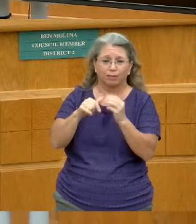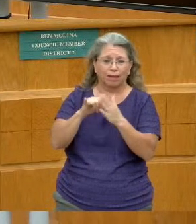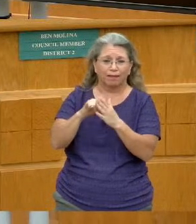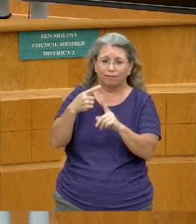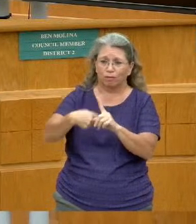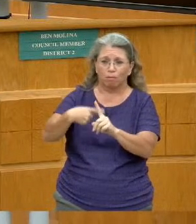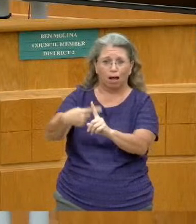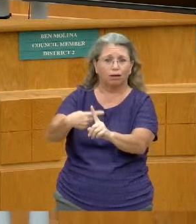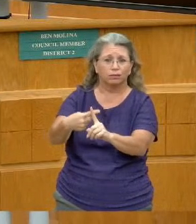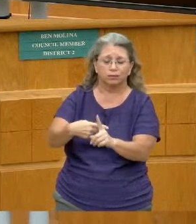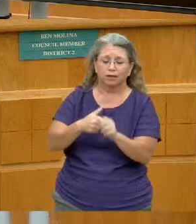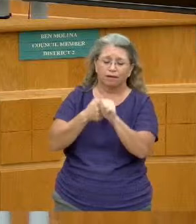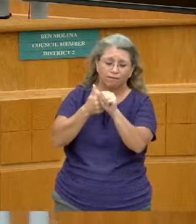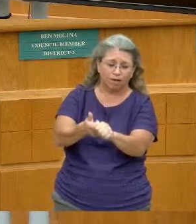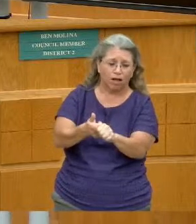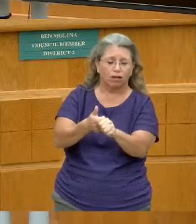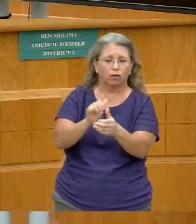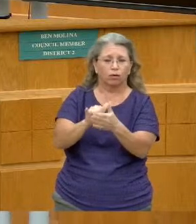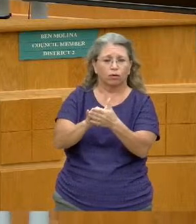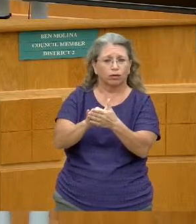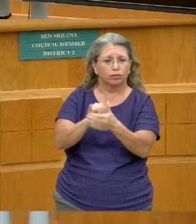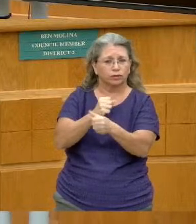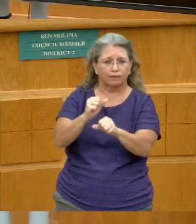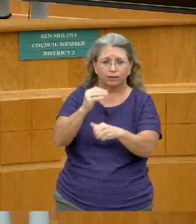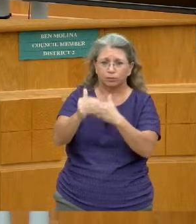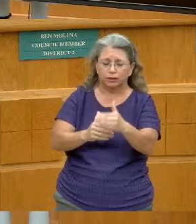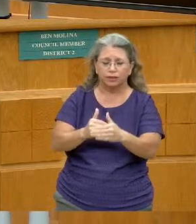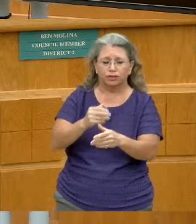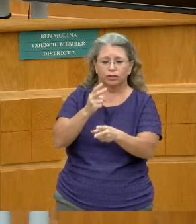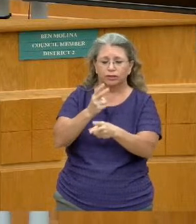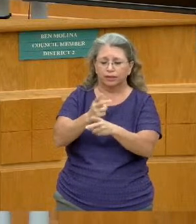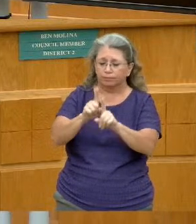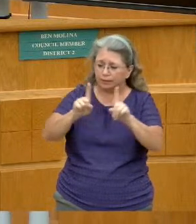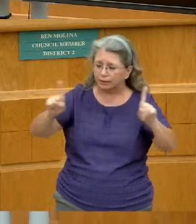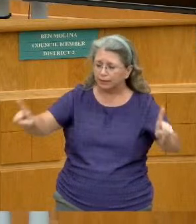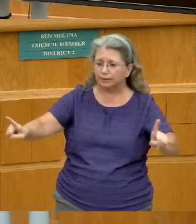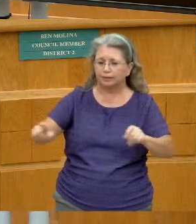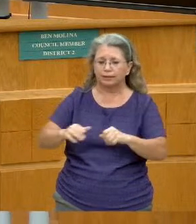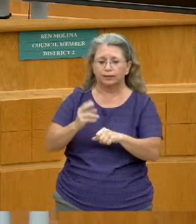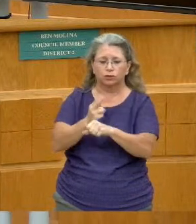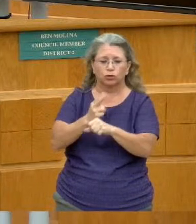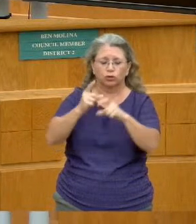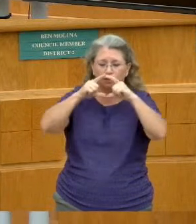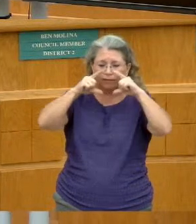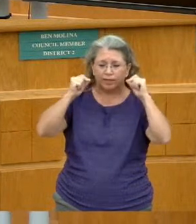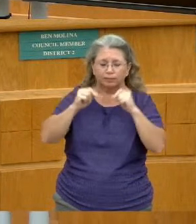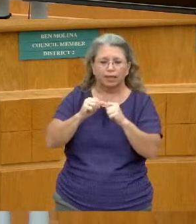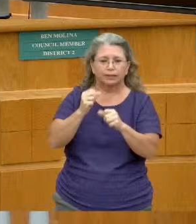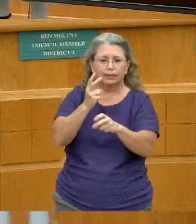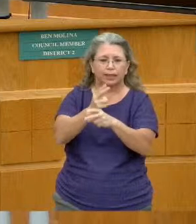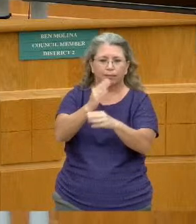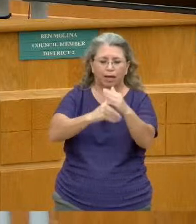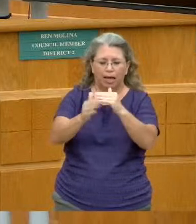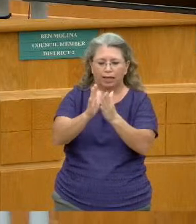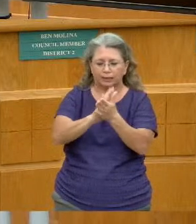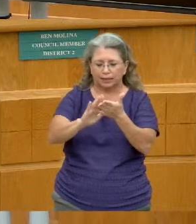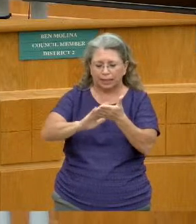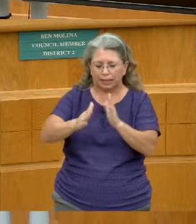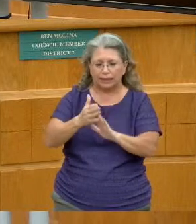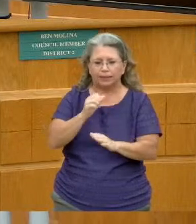protocols of social distance, wear a face mask, keep your hands clean, don't touch your eyes, ears, nose, or